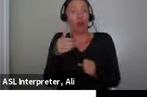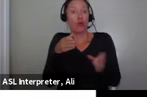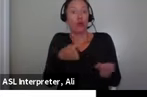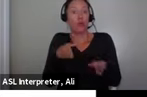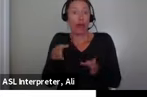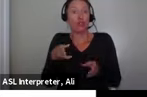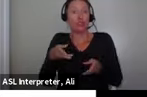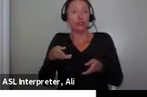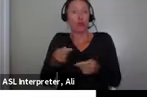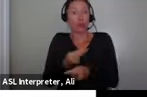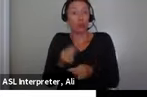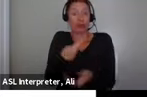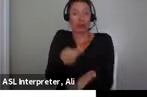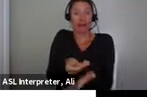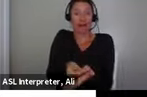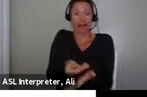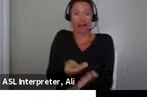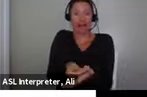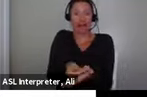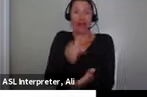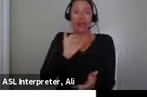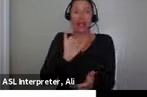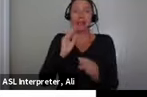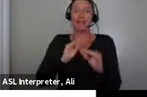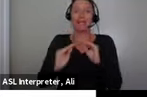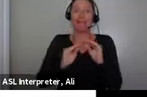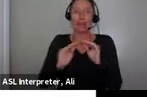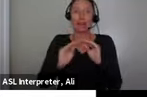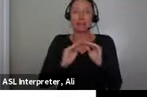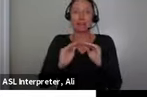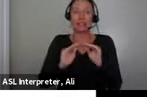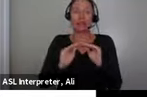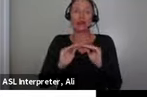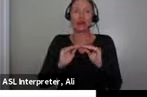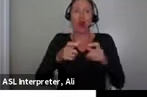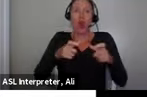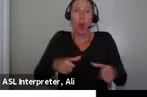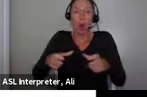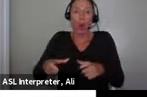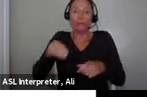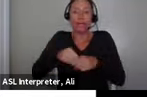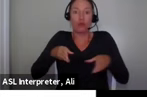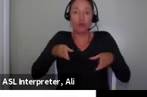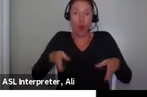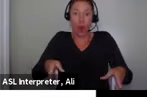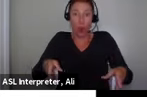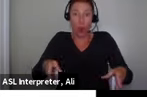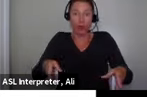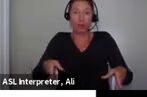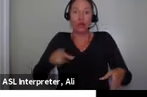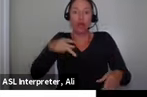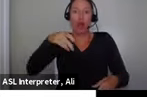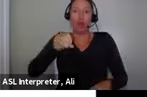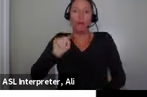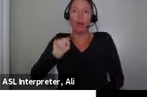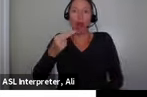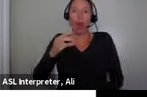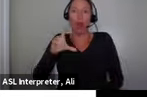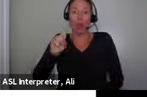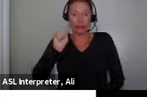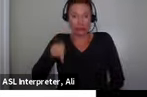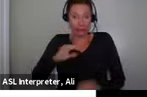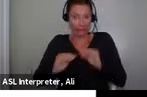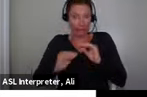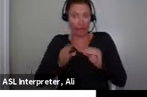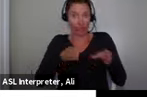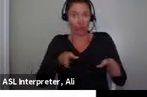money, like fixing potholes on the roads that need to be fixed.